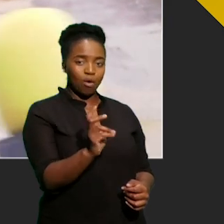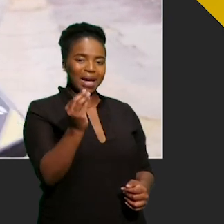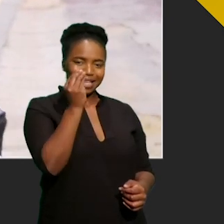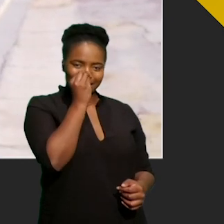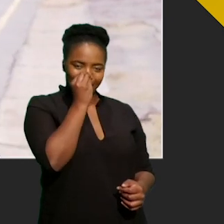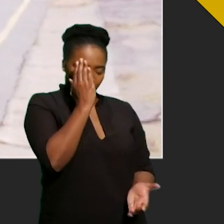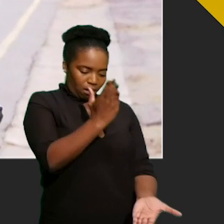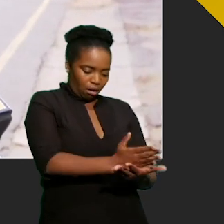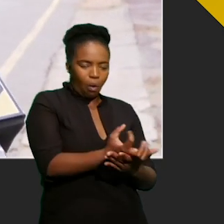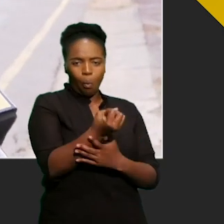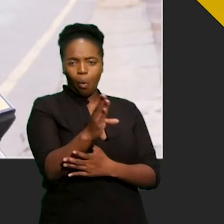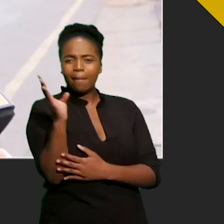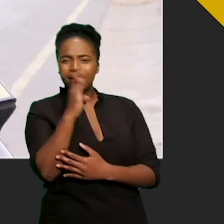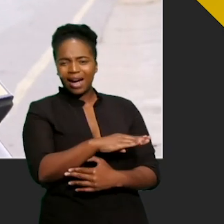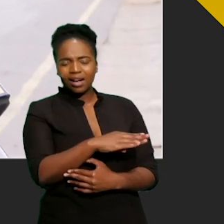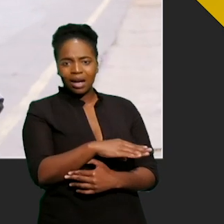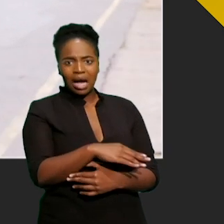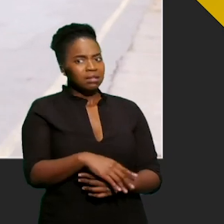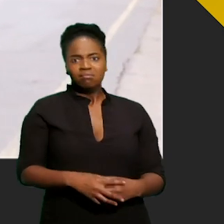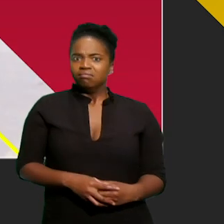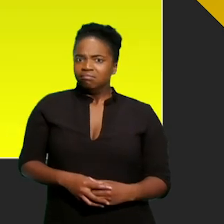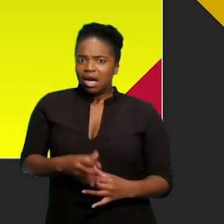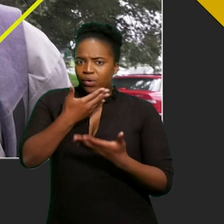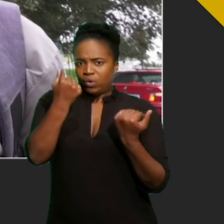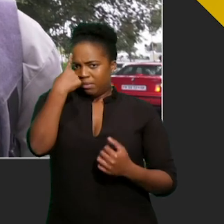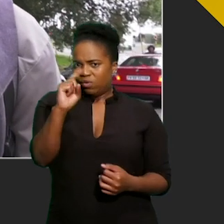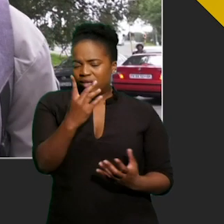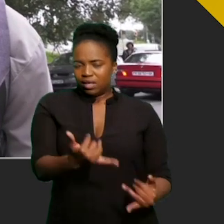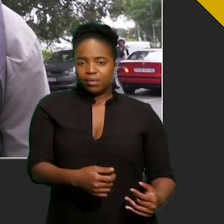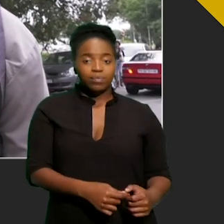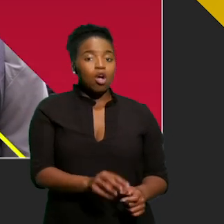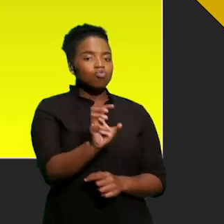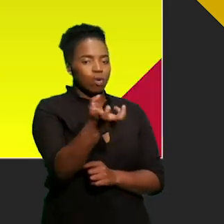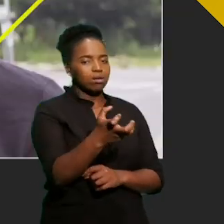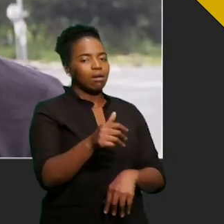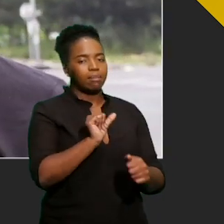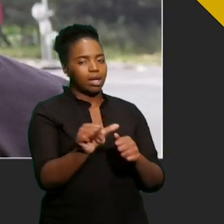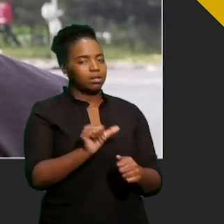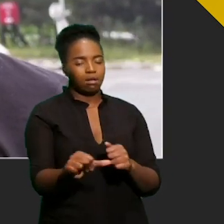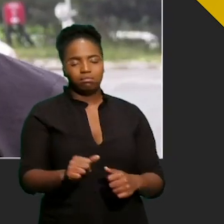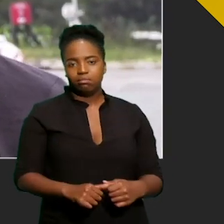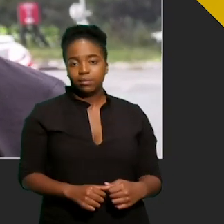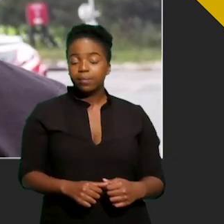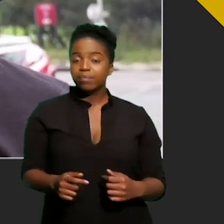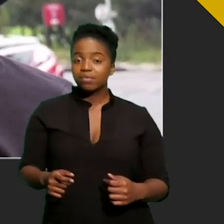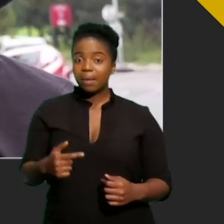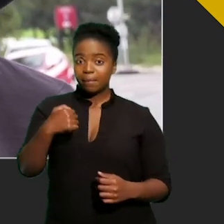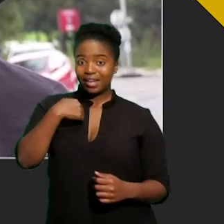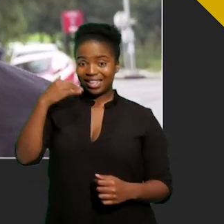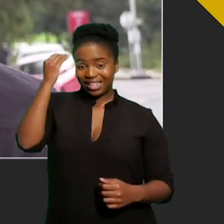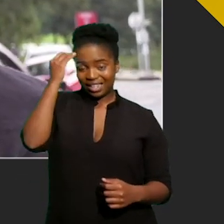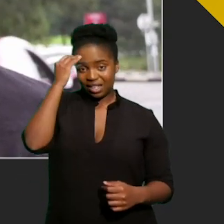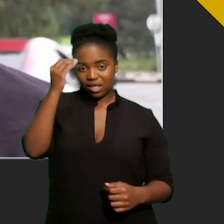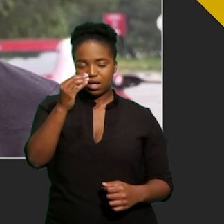news? I really don't know what to believe nowadays, eh? Radio is the most reliable. The only thing I use here is